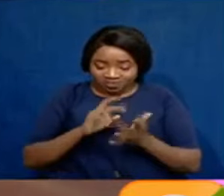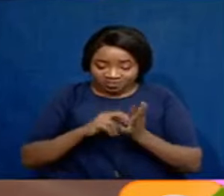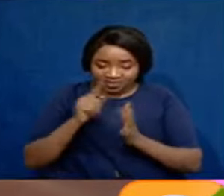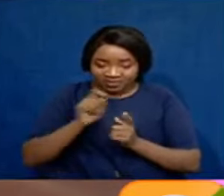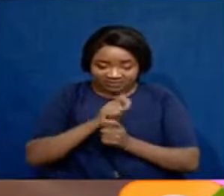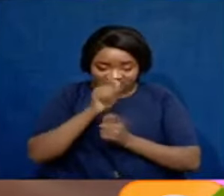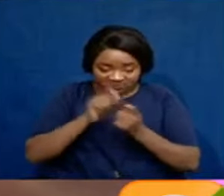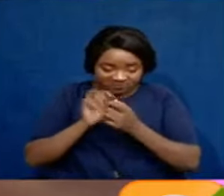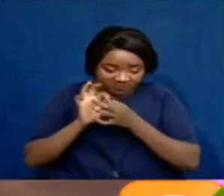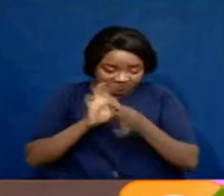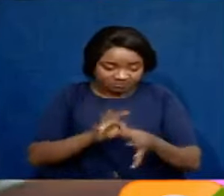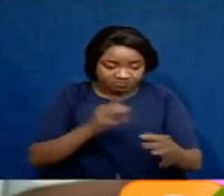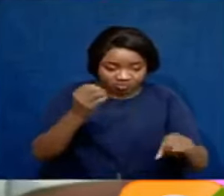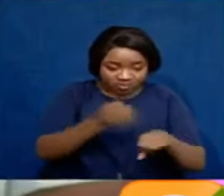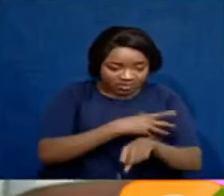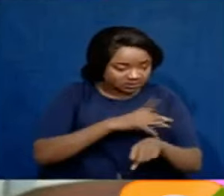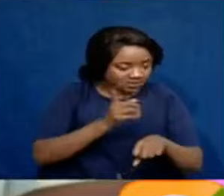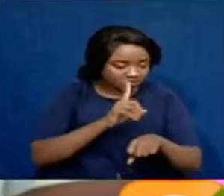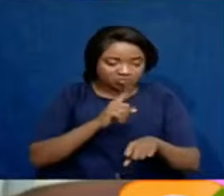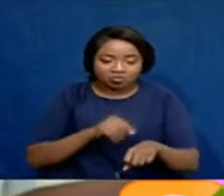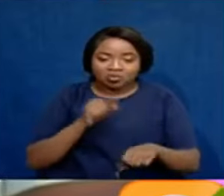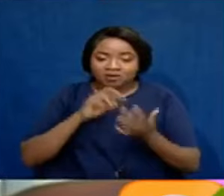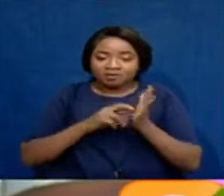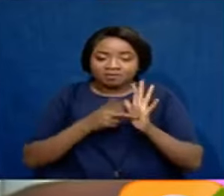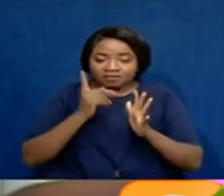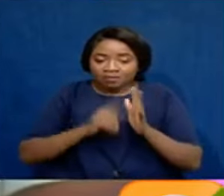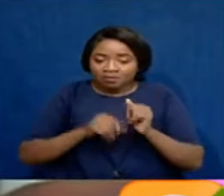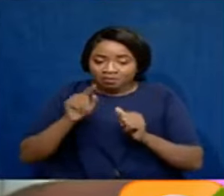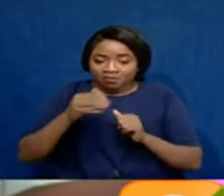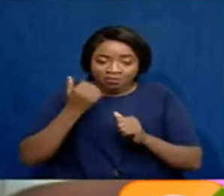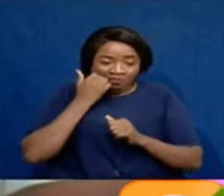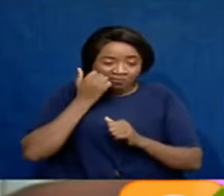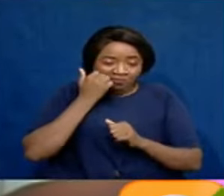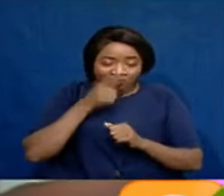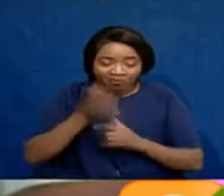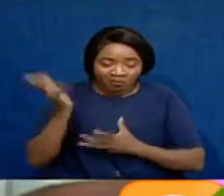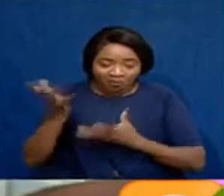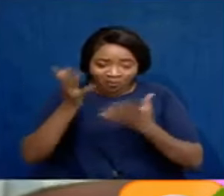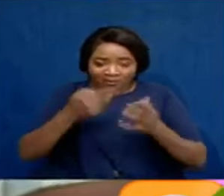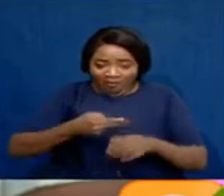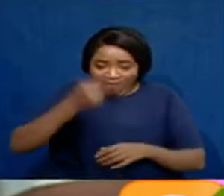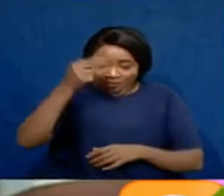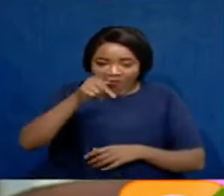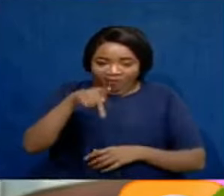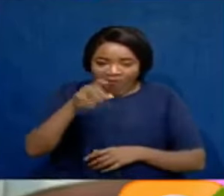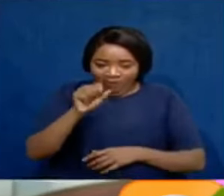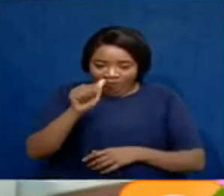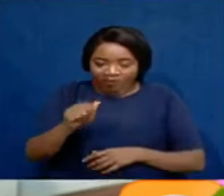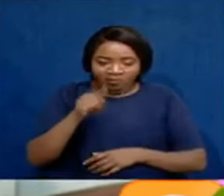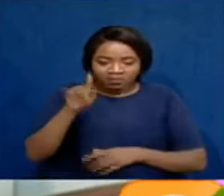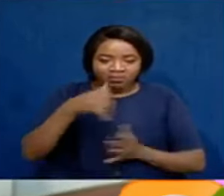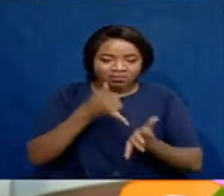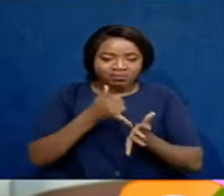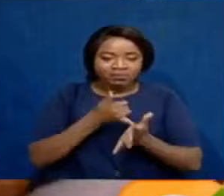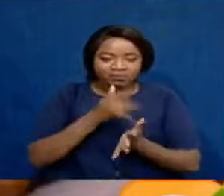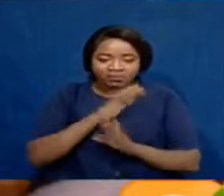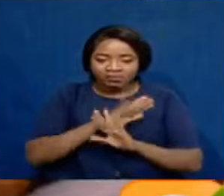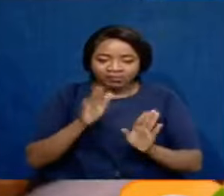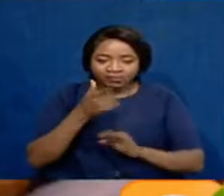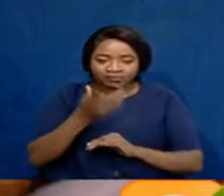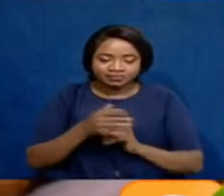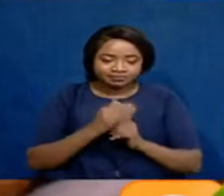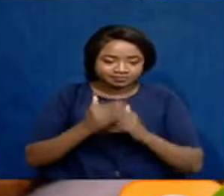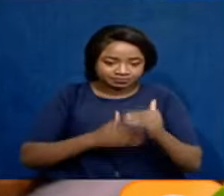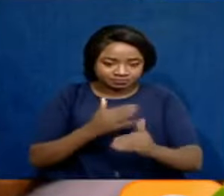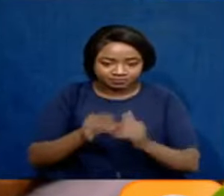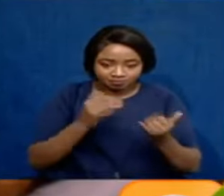is prostate-specific, meaning the disease that has caused the high PSA is in the prostate. That is the only specific thing about it. Now it's